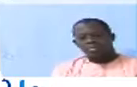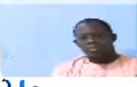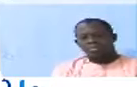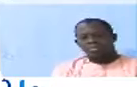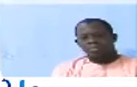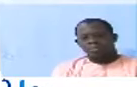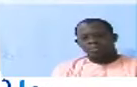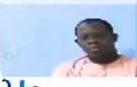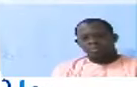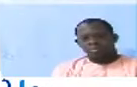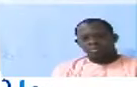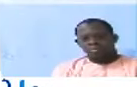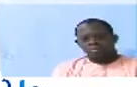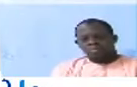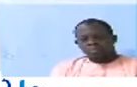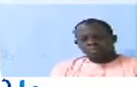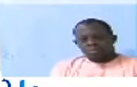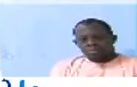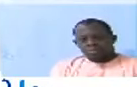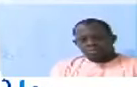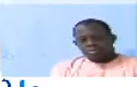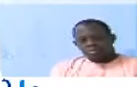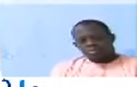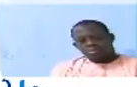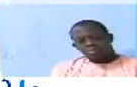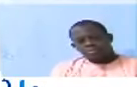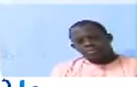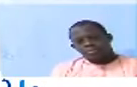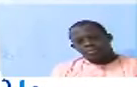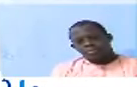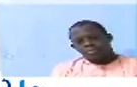Mkola, mwenye naranake, biri yofaye.